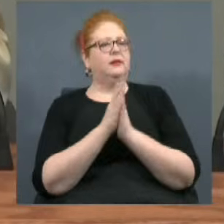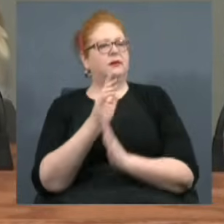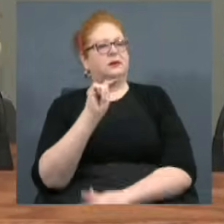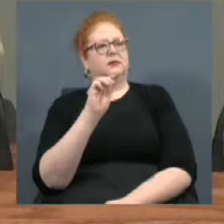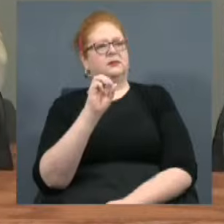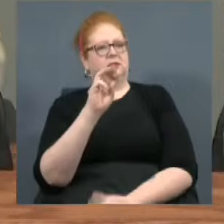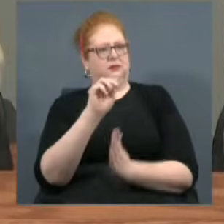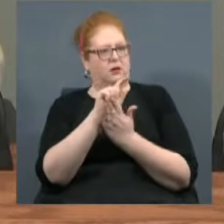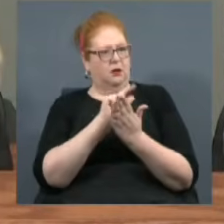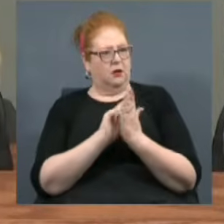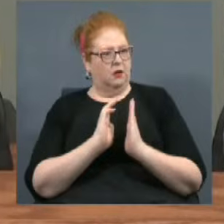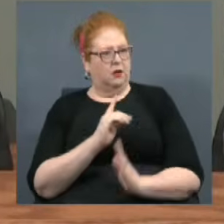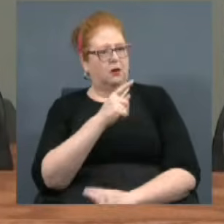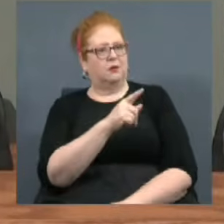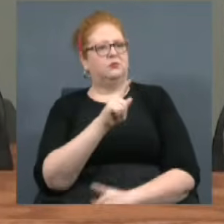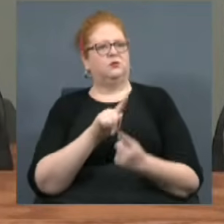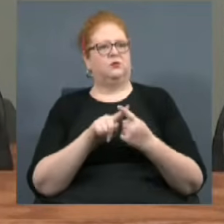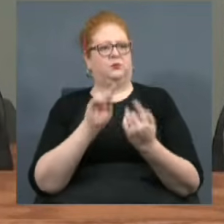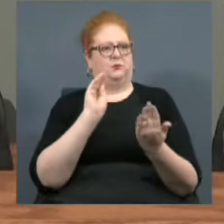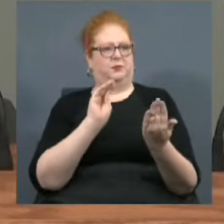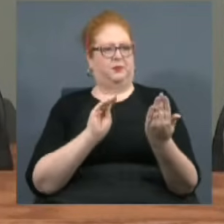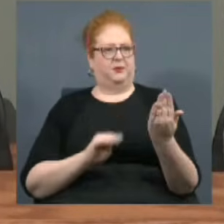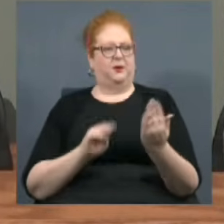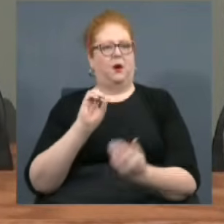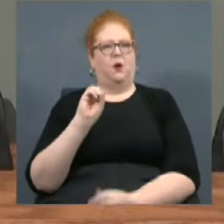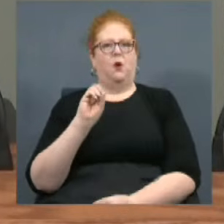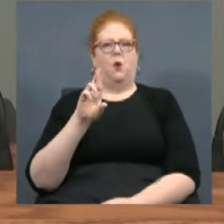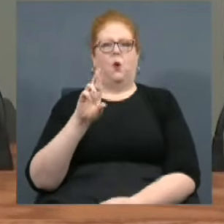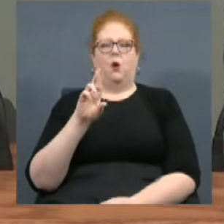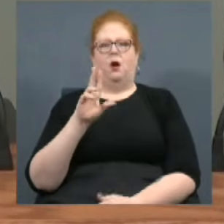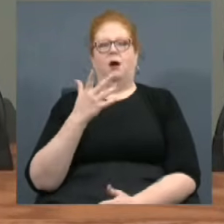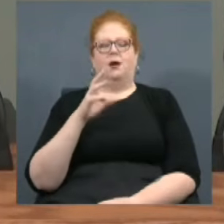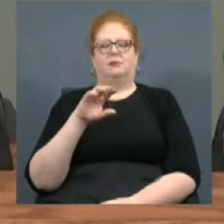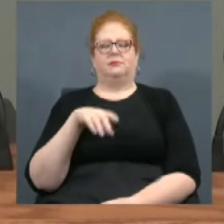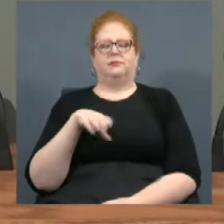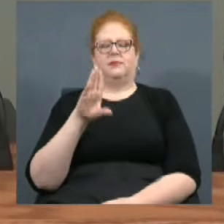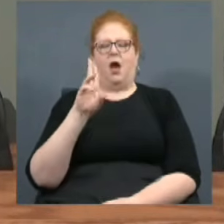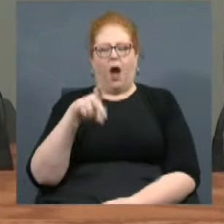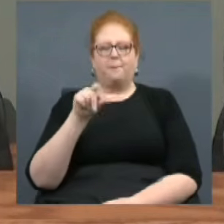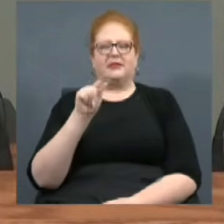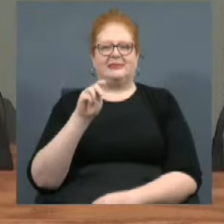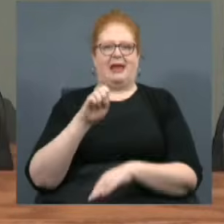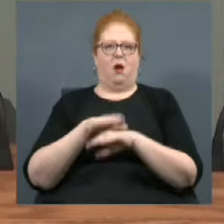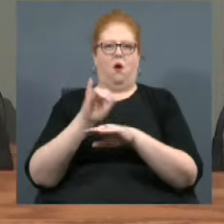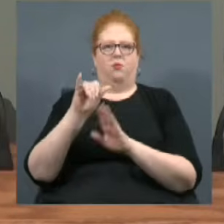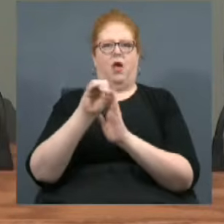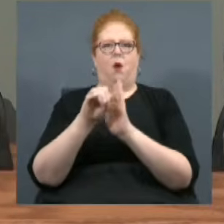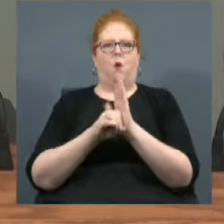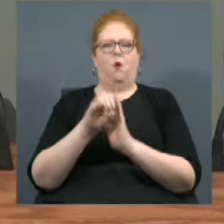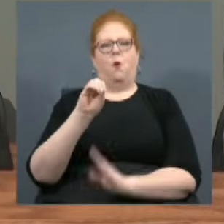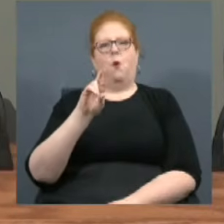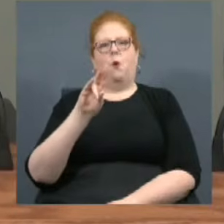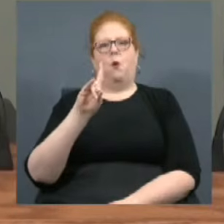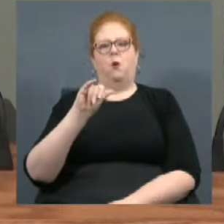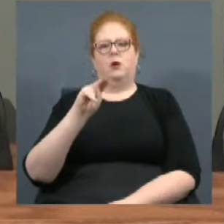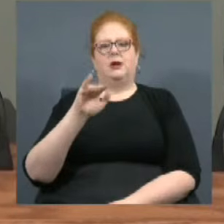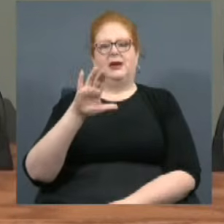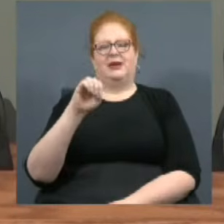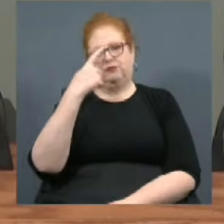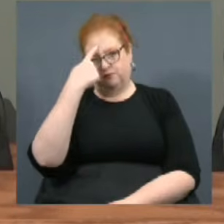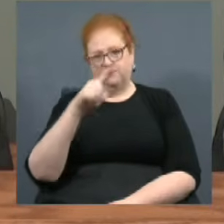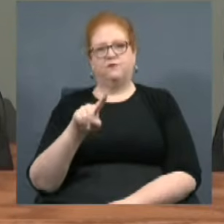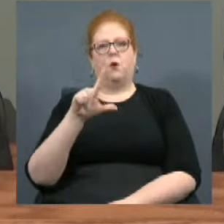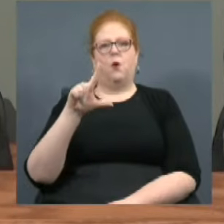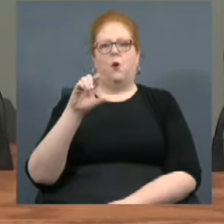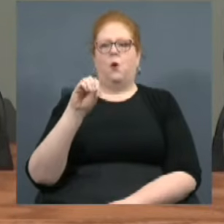an update to one of our ordinances that deal with loitering, and he thinks he might have it ready for Tuesday night, so I'd